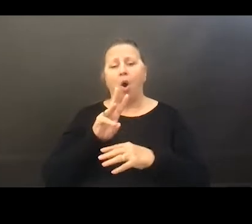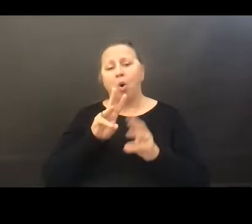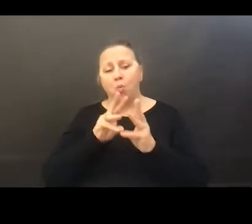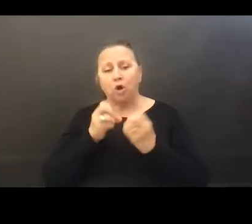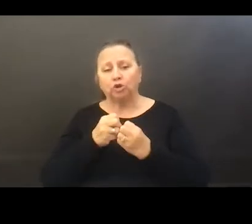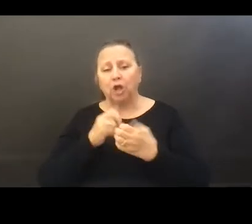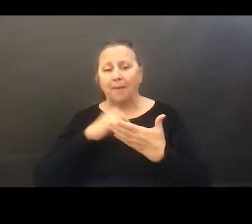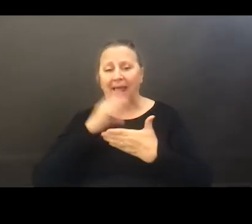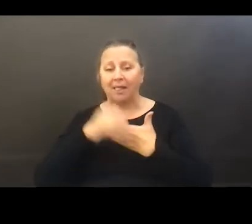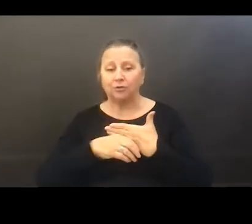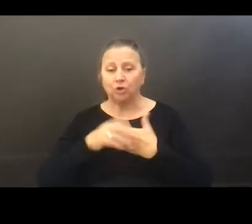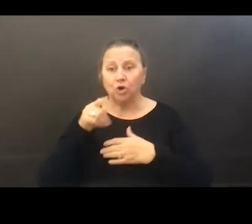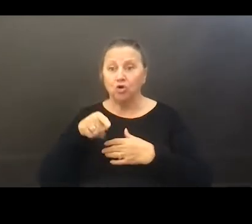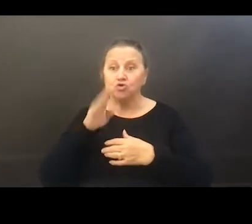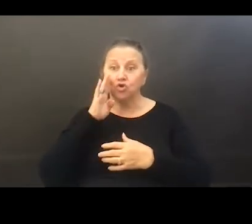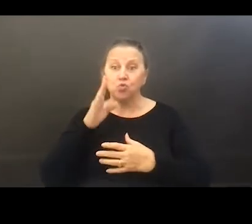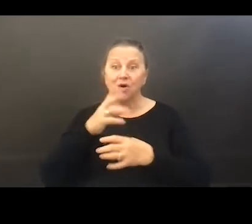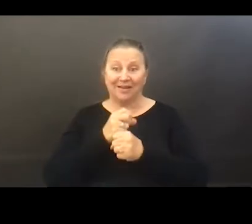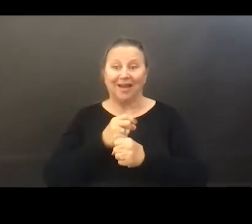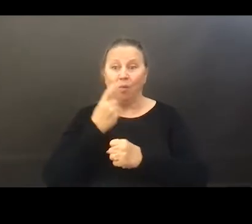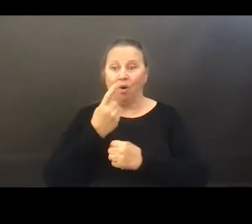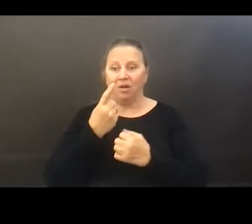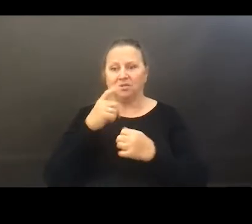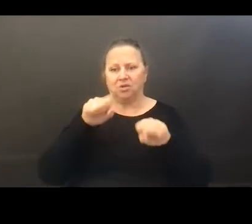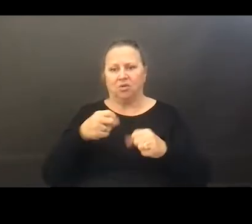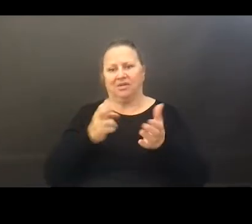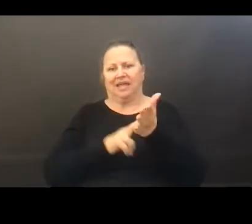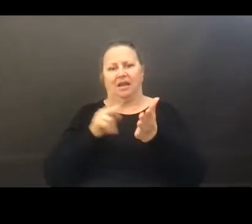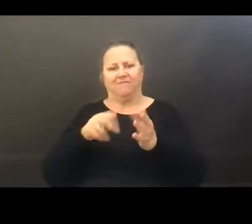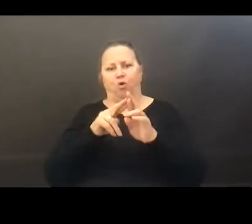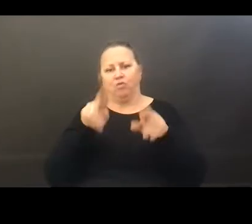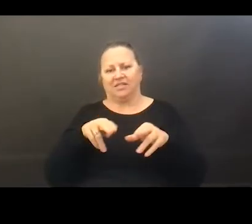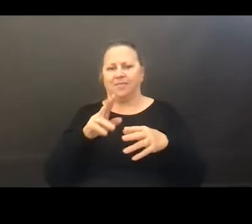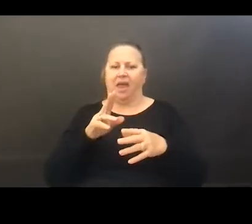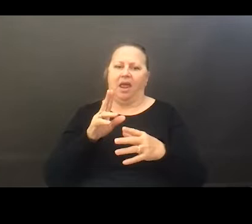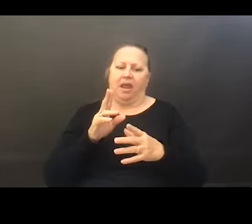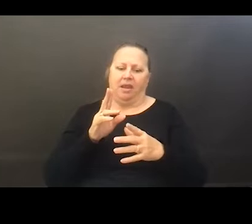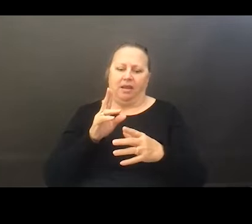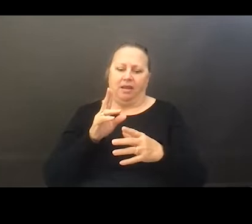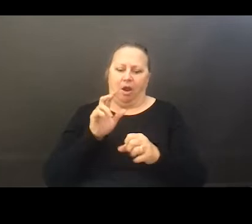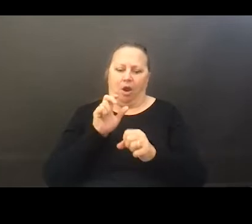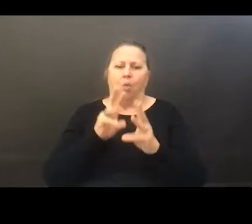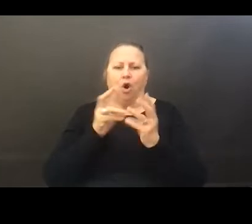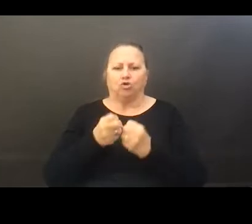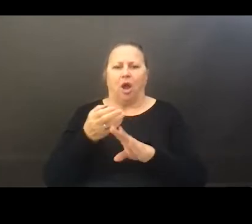to get a workshop calendar so you can sign up for a resume workshop before you hit apply to Tesla.